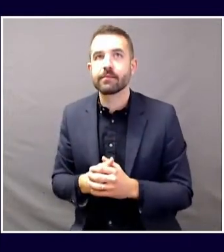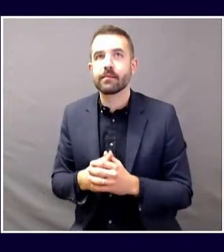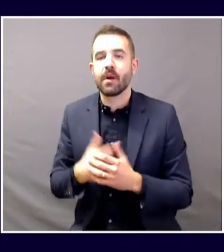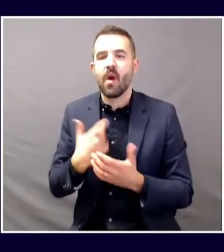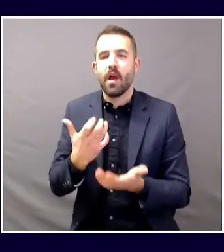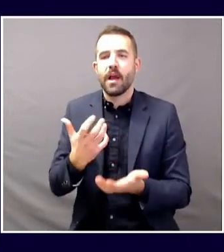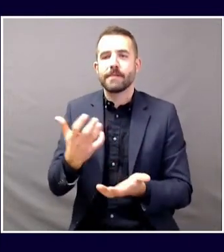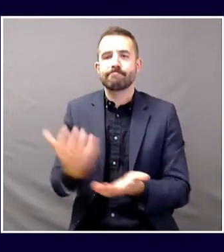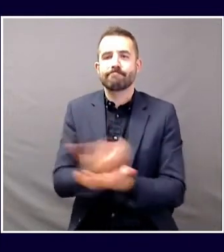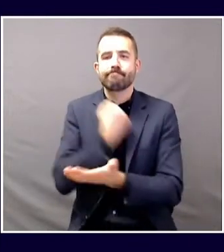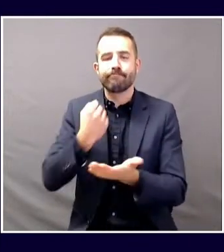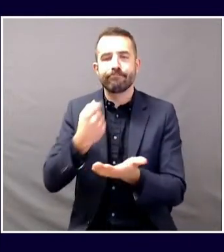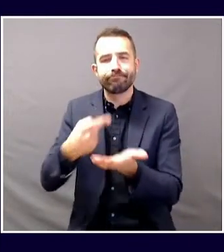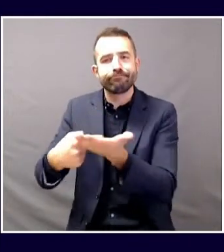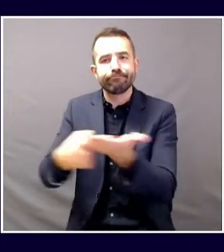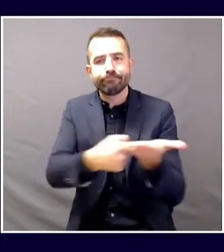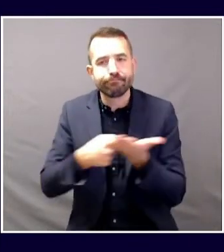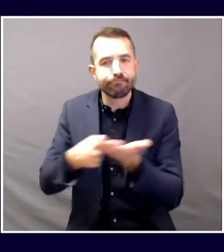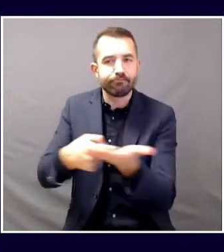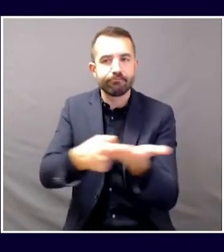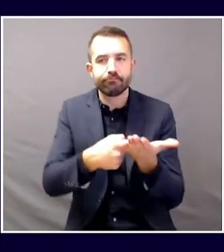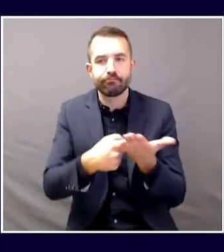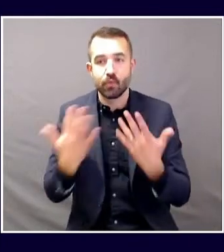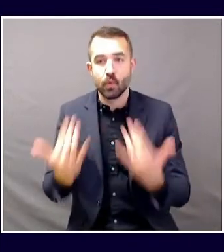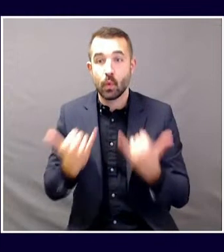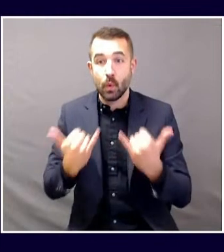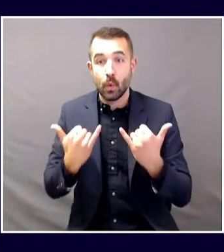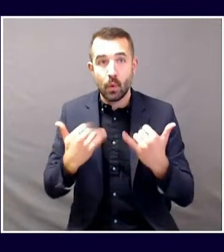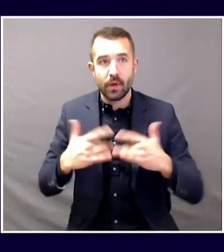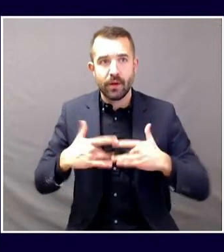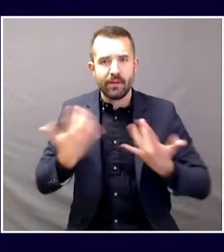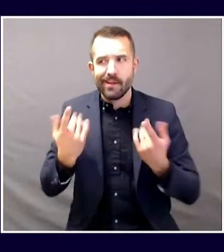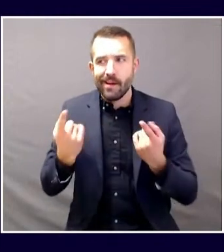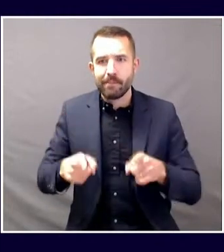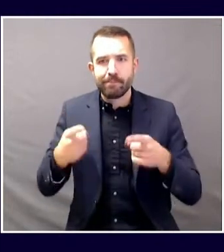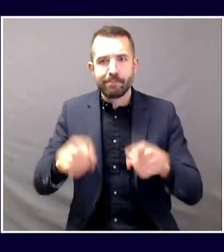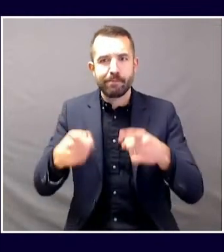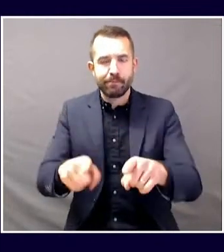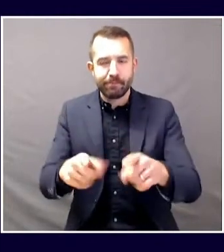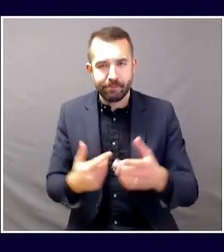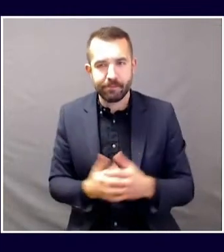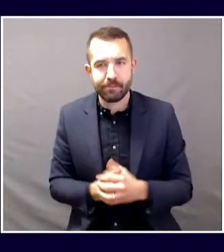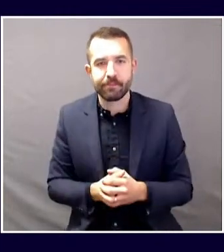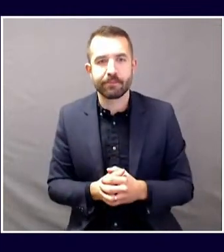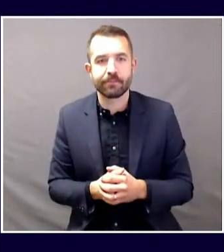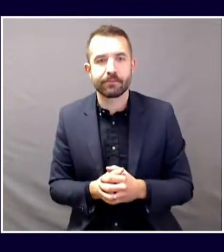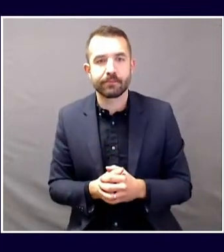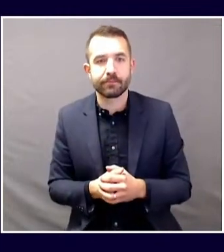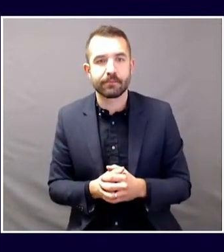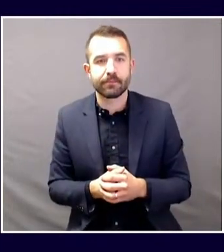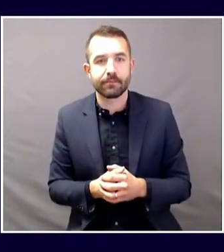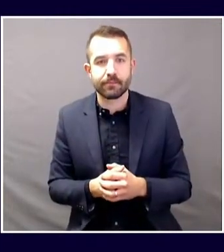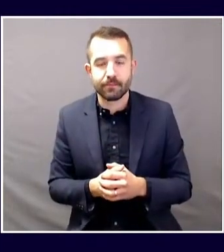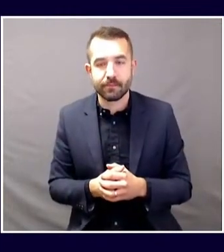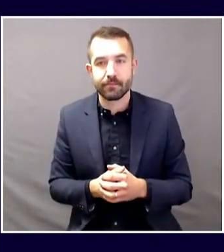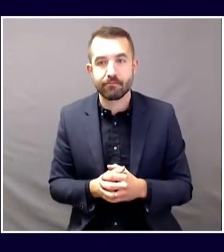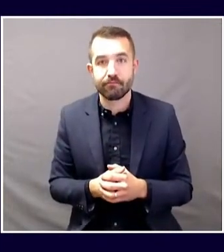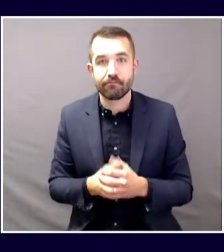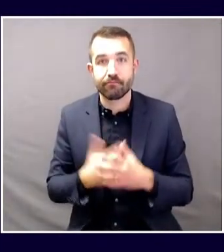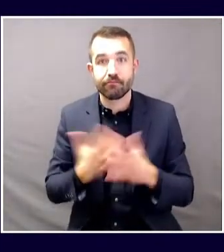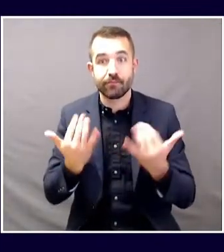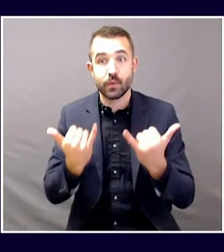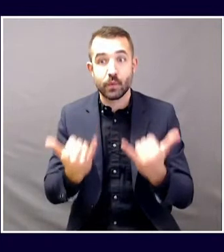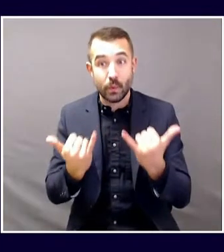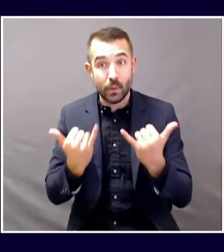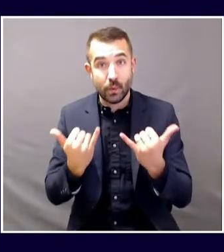about where things stand right now. The world is so much different right now than it was